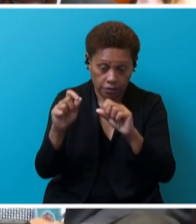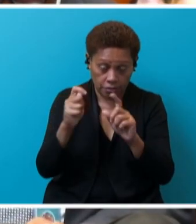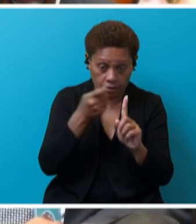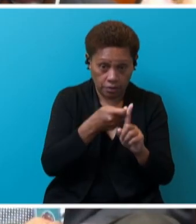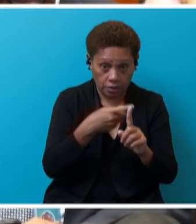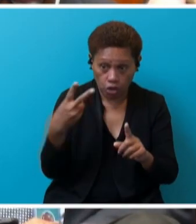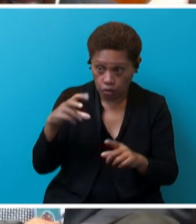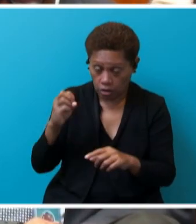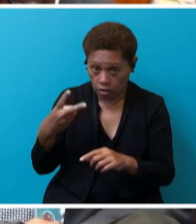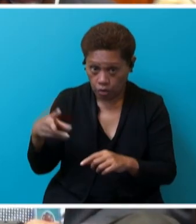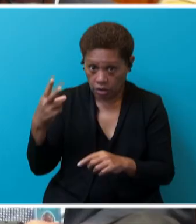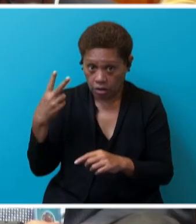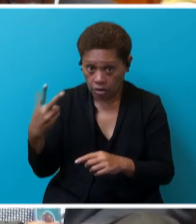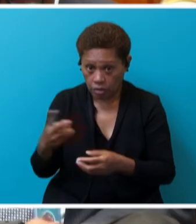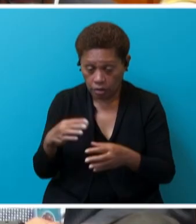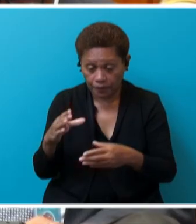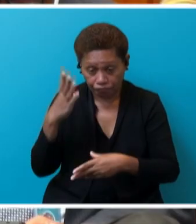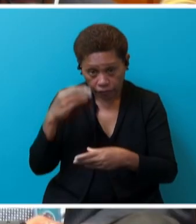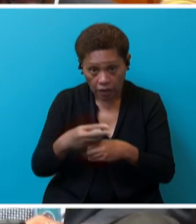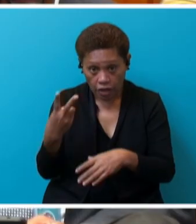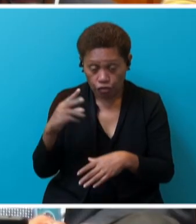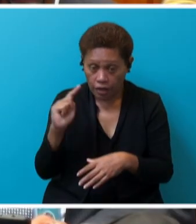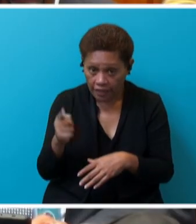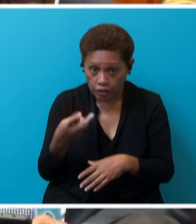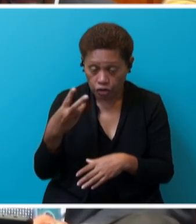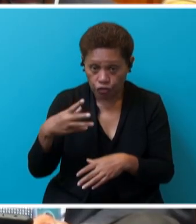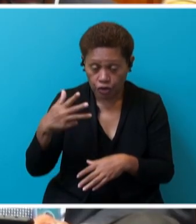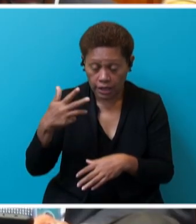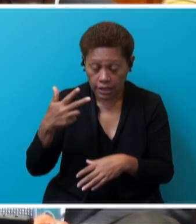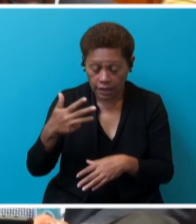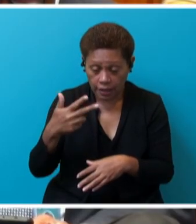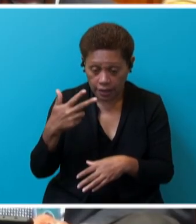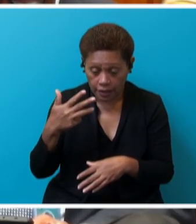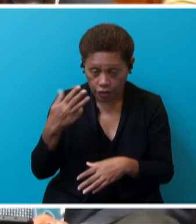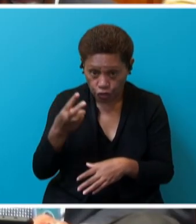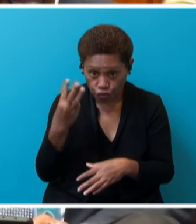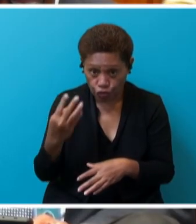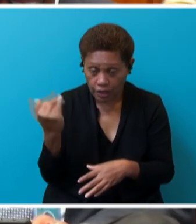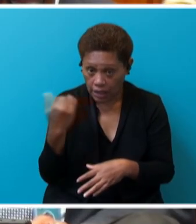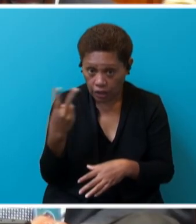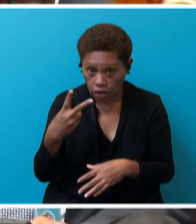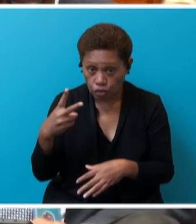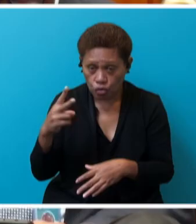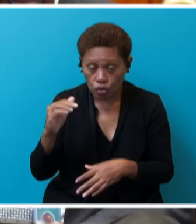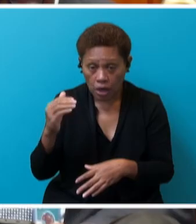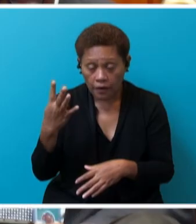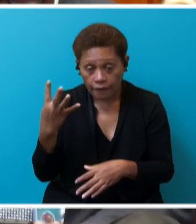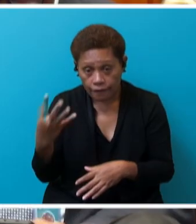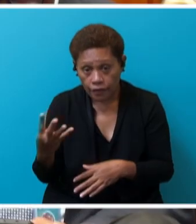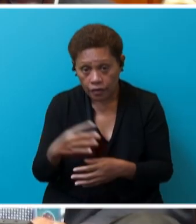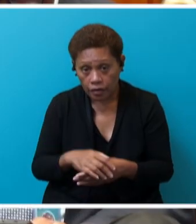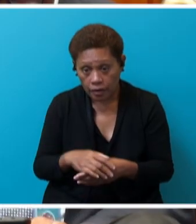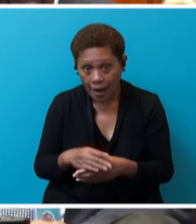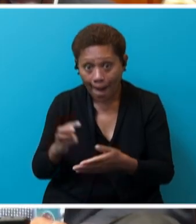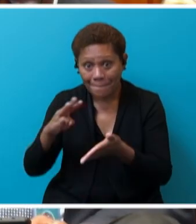2022-23 financial year, a total of 3,308 new water and 204 new wastewater meters were connected, bringing